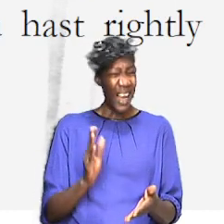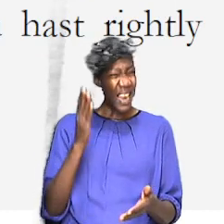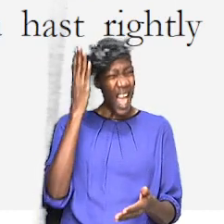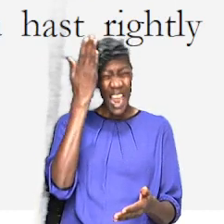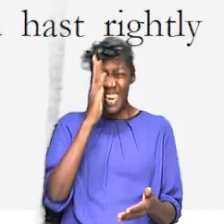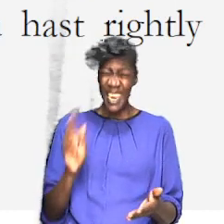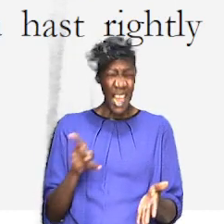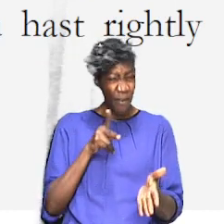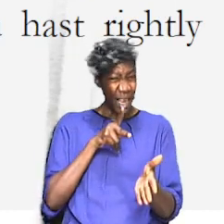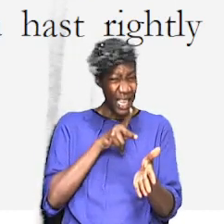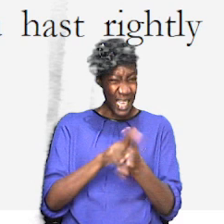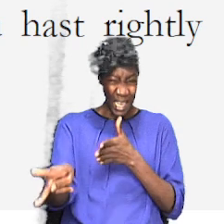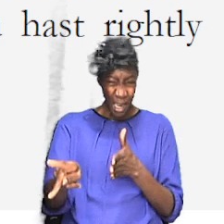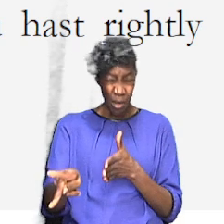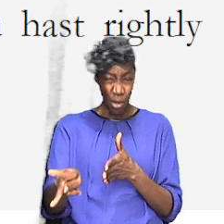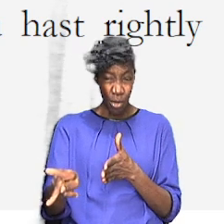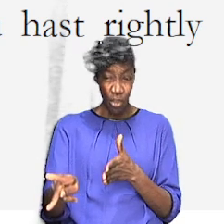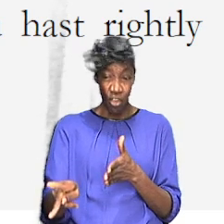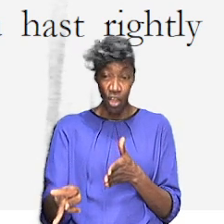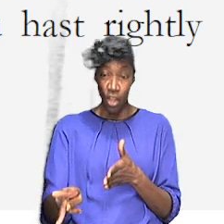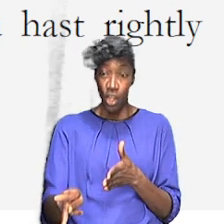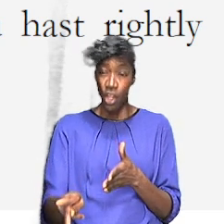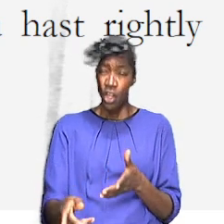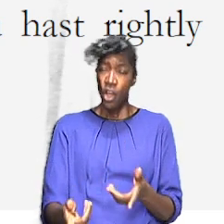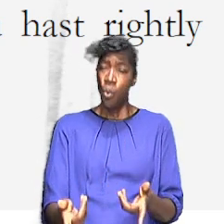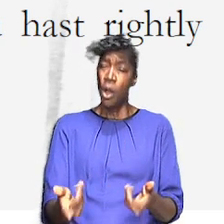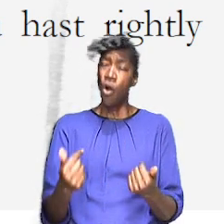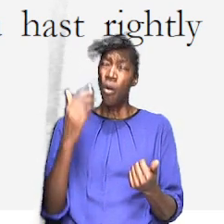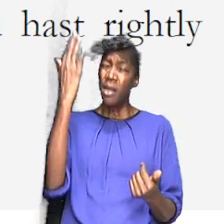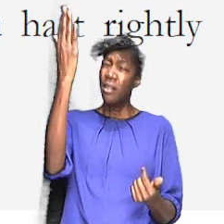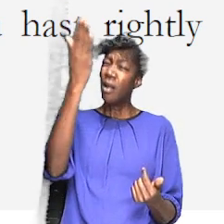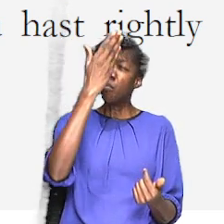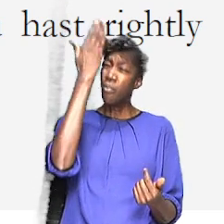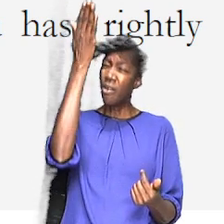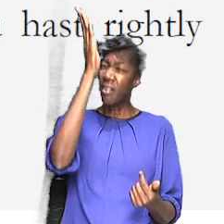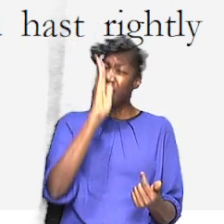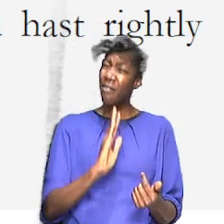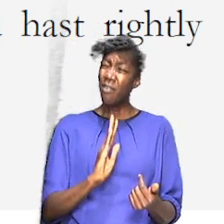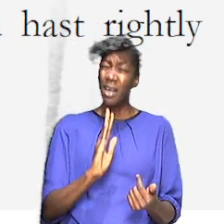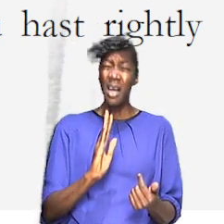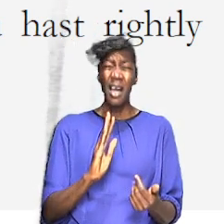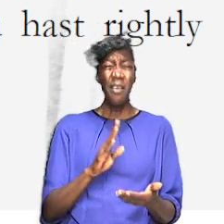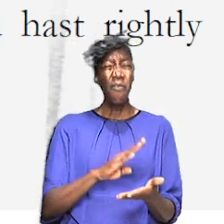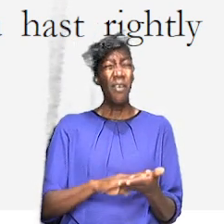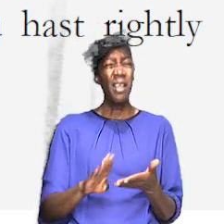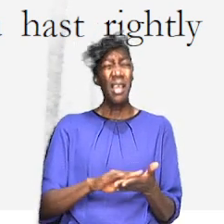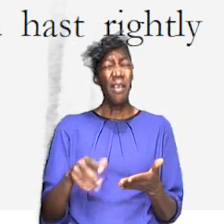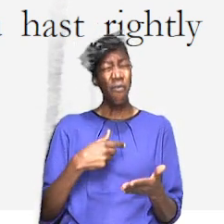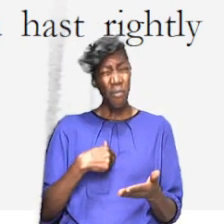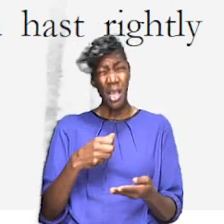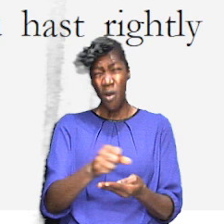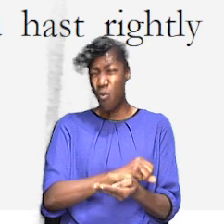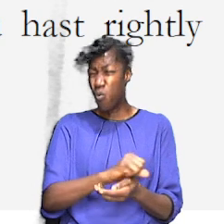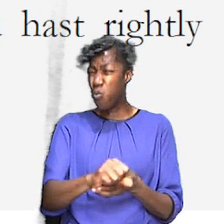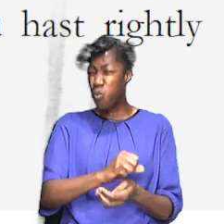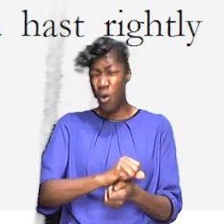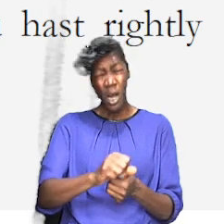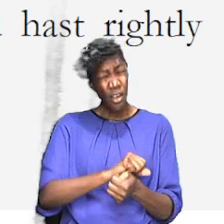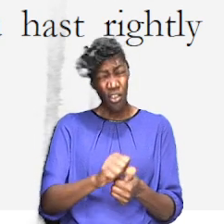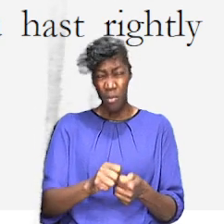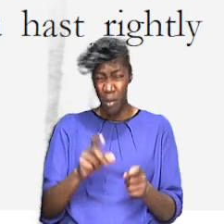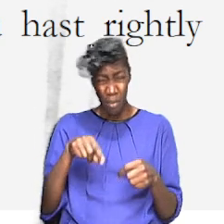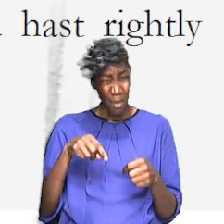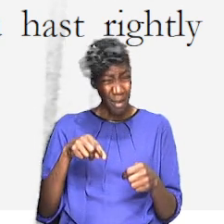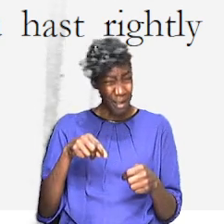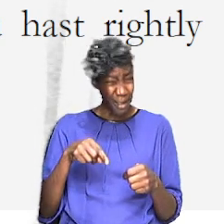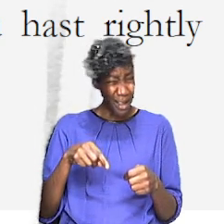look at the fact that we are able to come into the presence of God and say, God, forgive me, and he washes us. My God, it must blow your